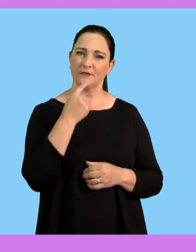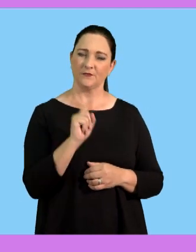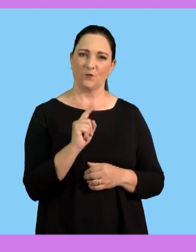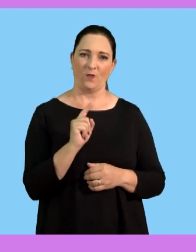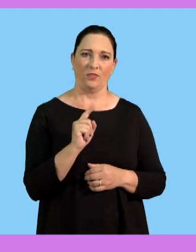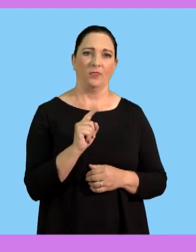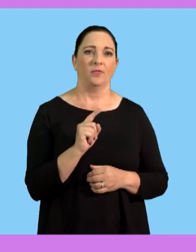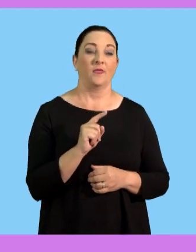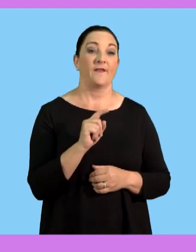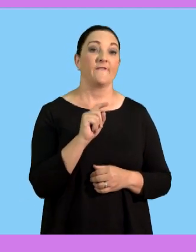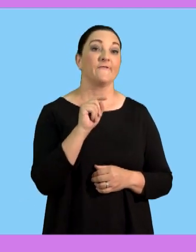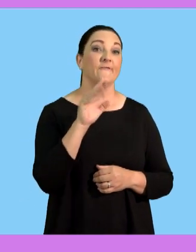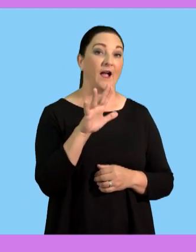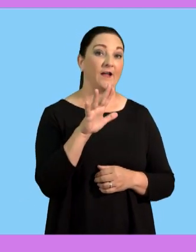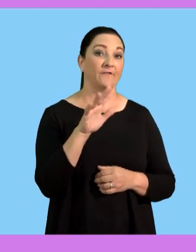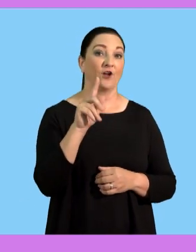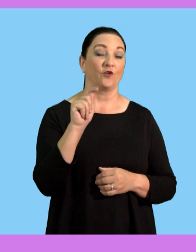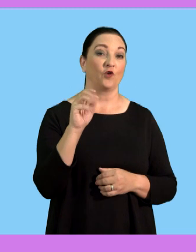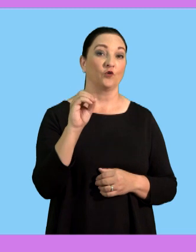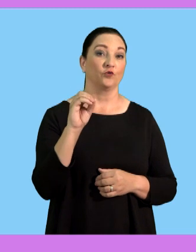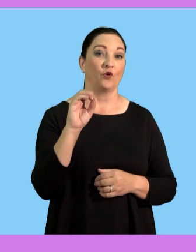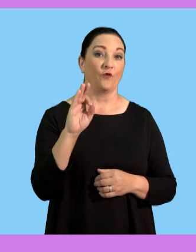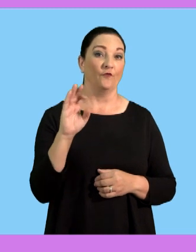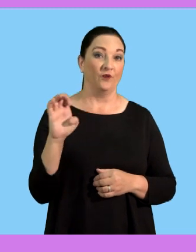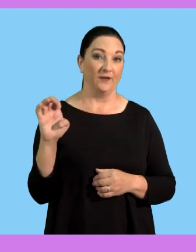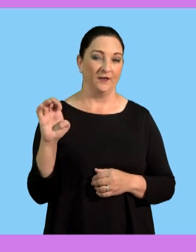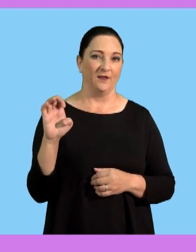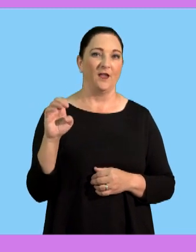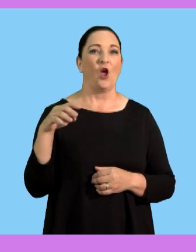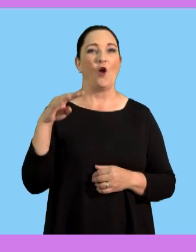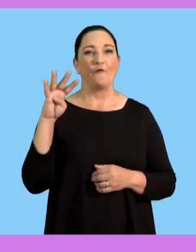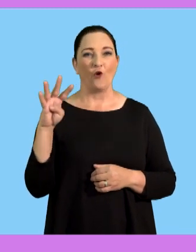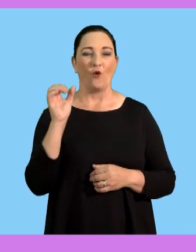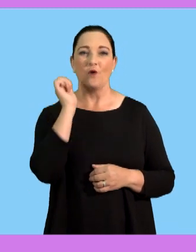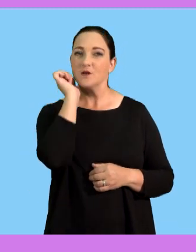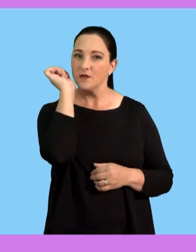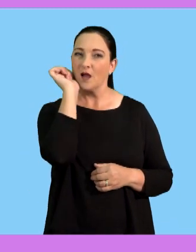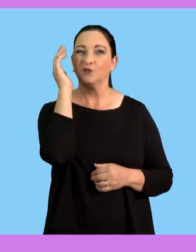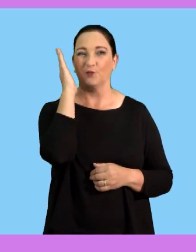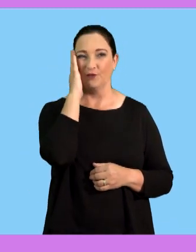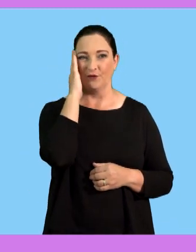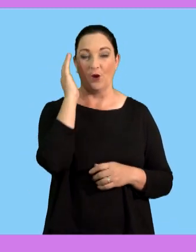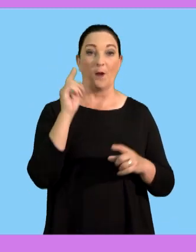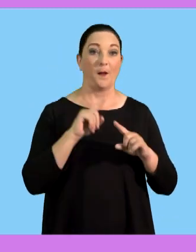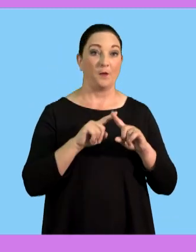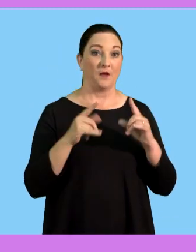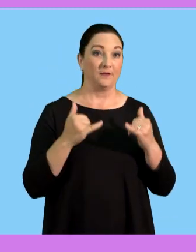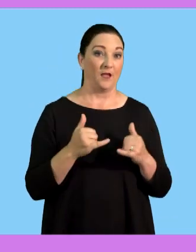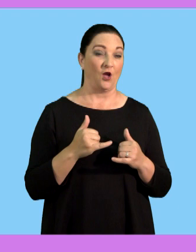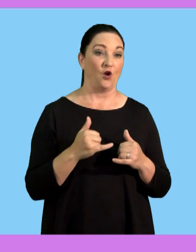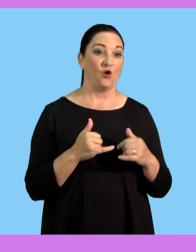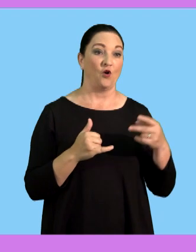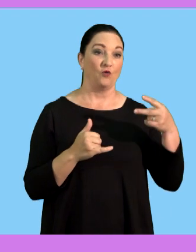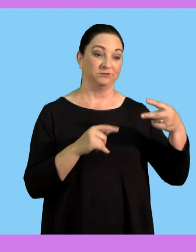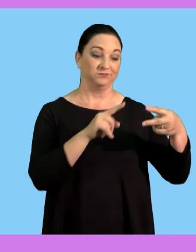first up, it says here, there are 5 with toffee that we know, 4 with nuts that we know. Then the chocolates with raisins and the